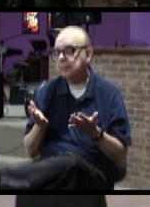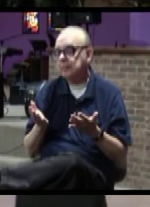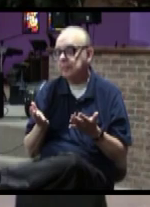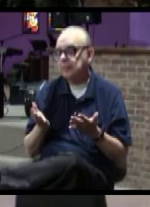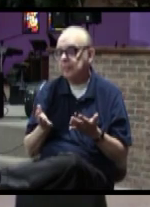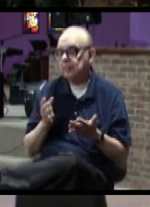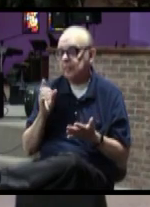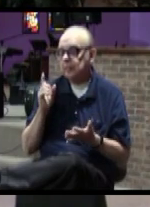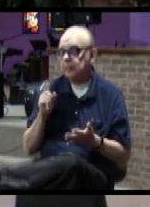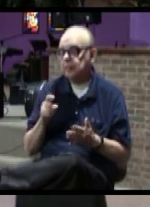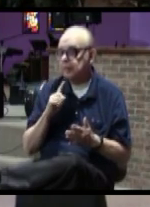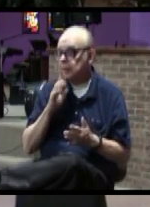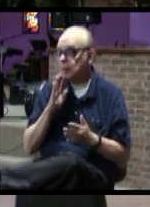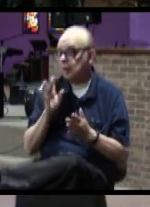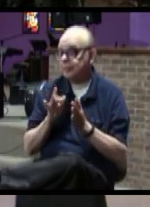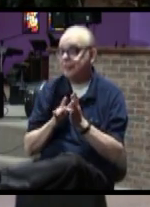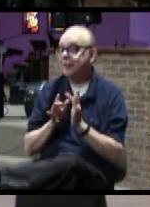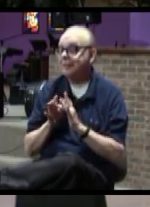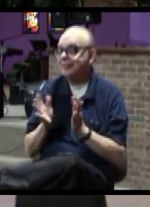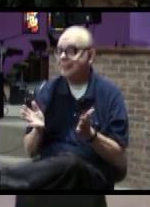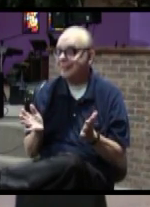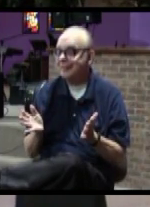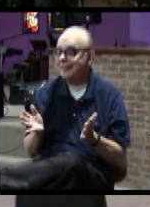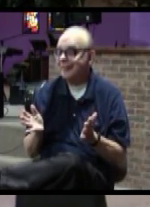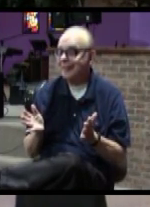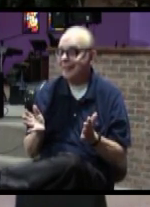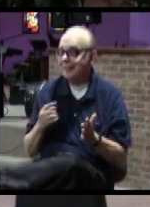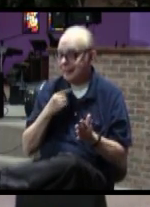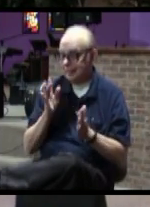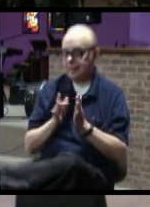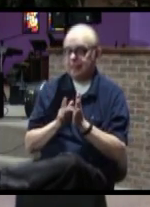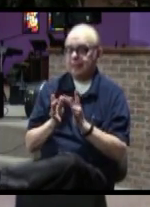Can I tell y'all something? You need to talk to Jesus.